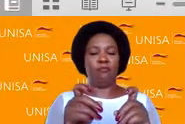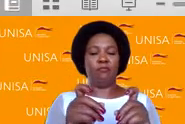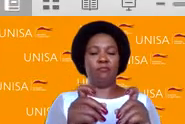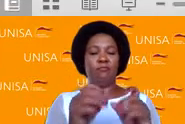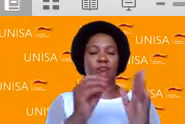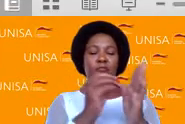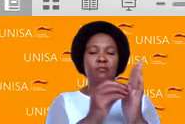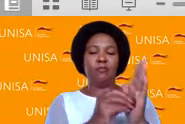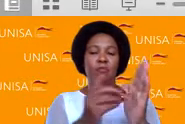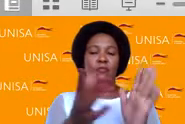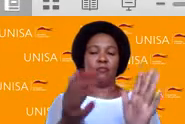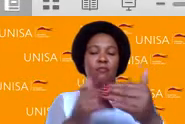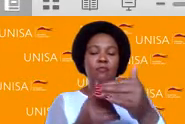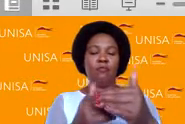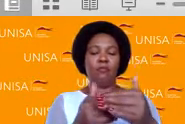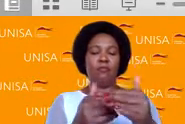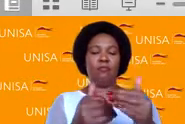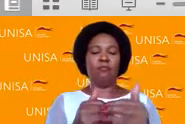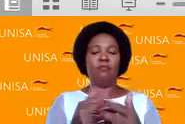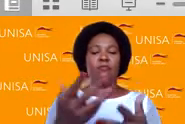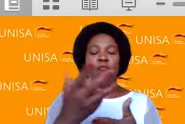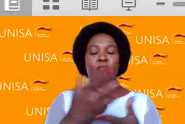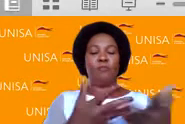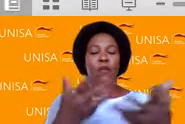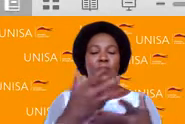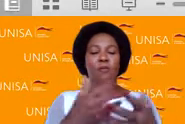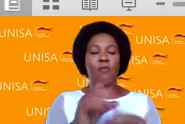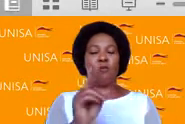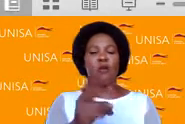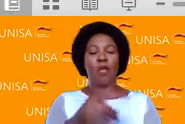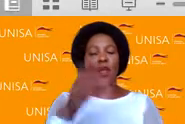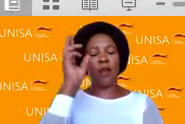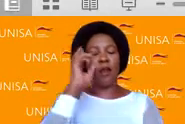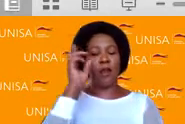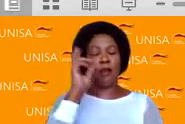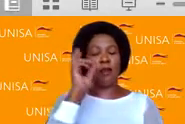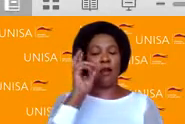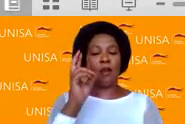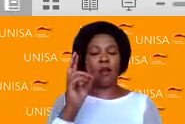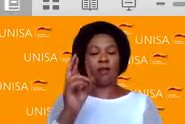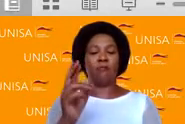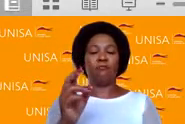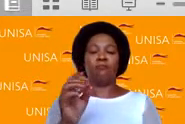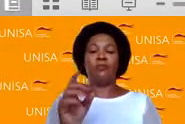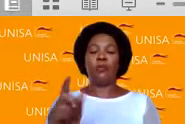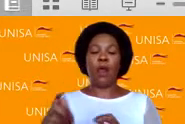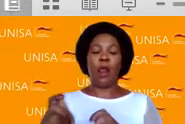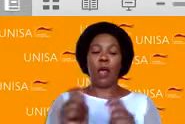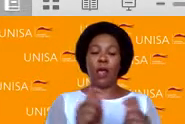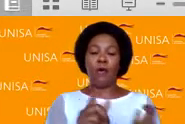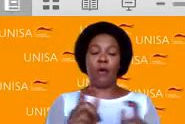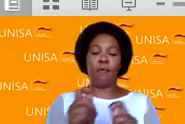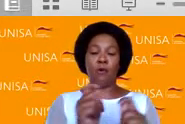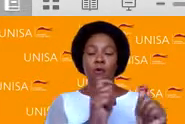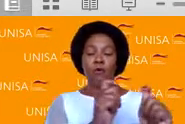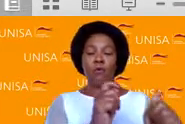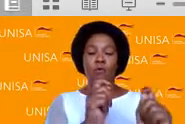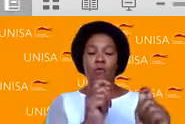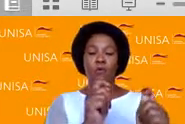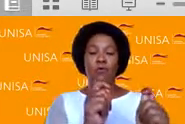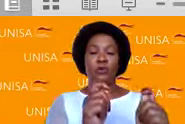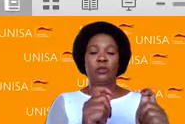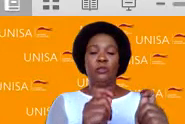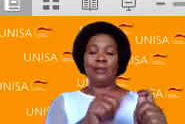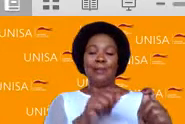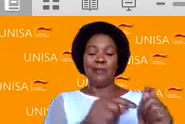then also remember, we will upload a recording of the session on the URL provided to